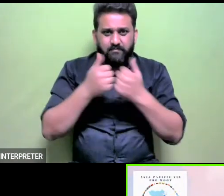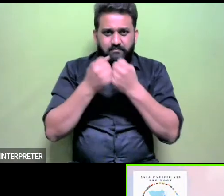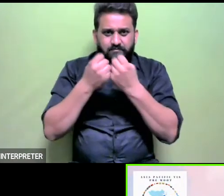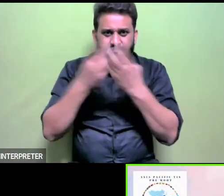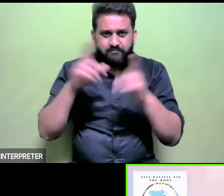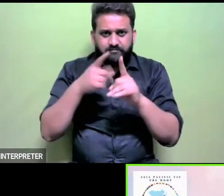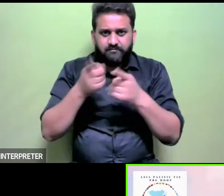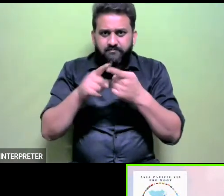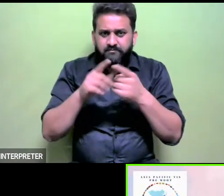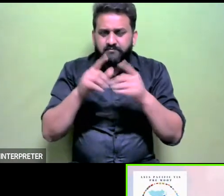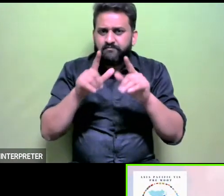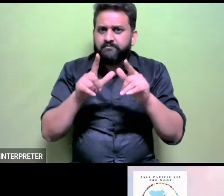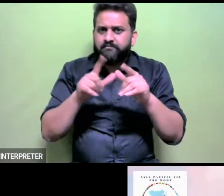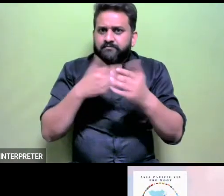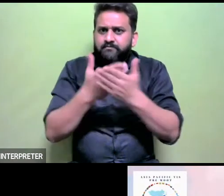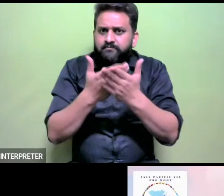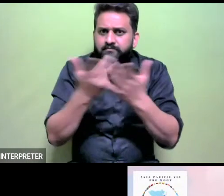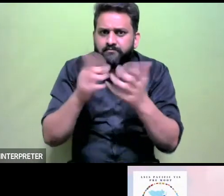actual arguments?